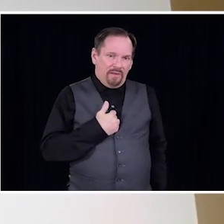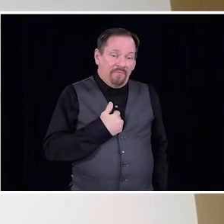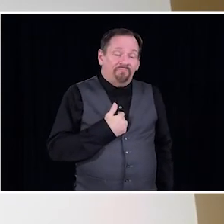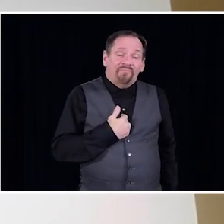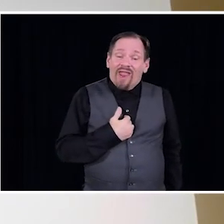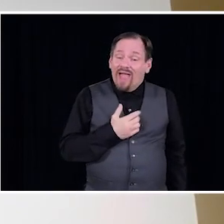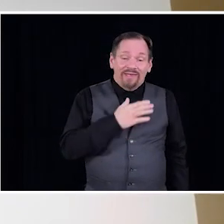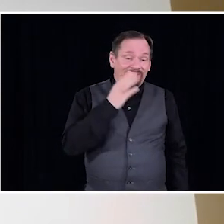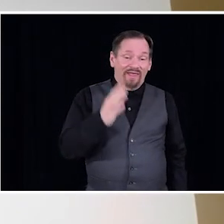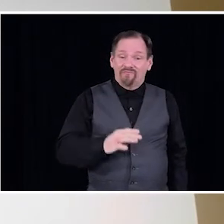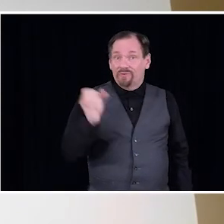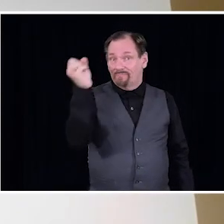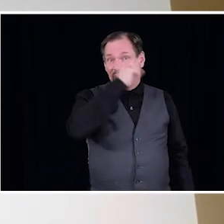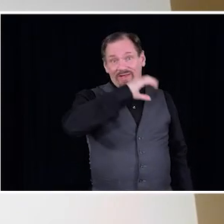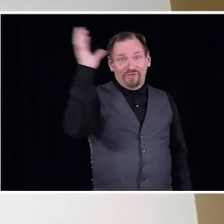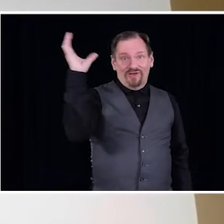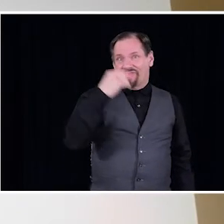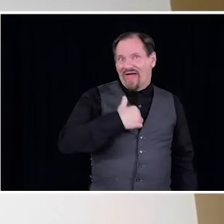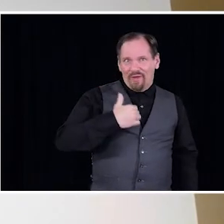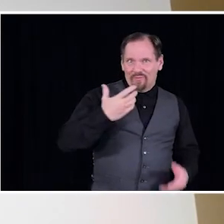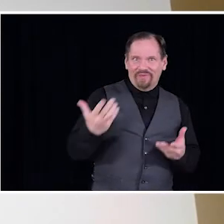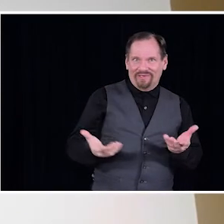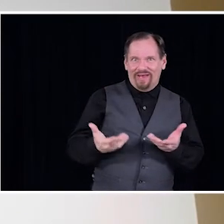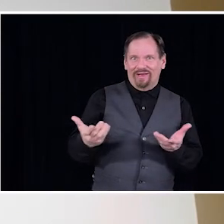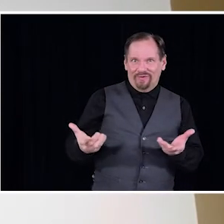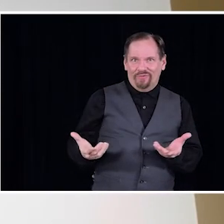imagined that someday I would be standing here.